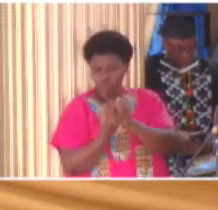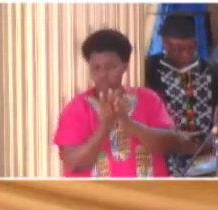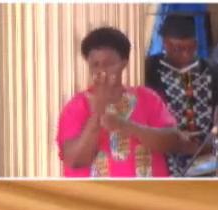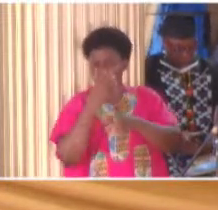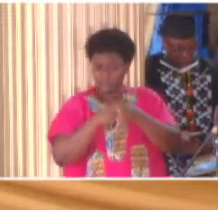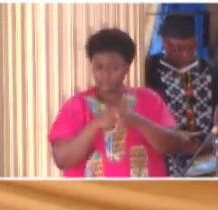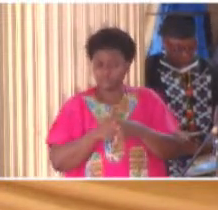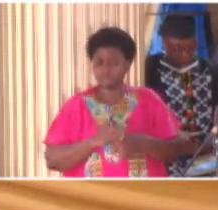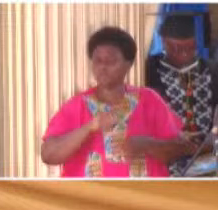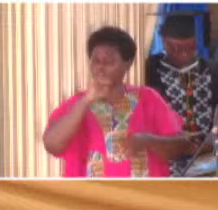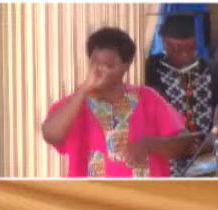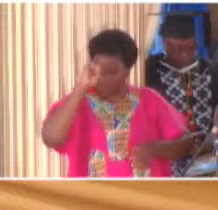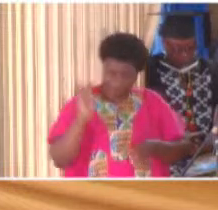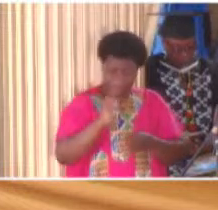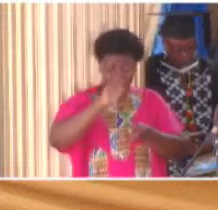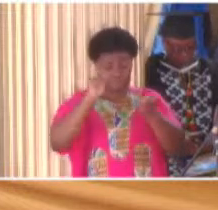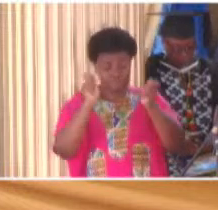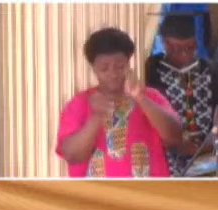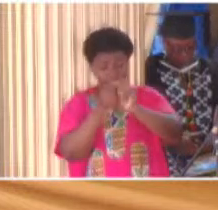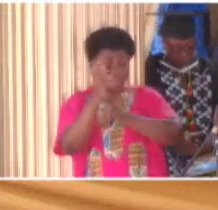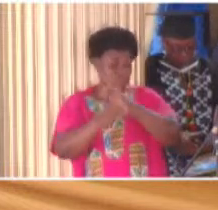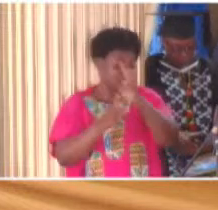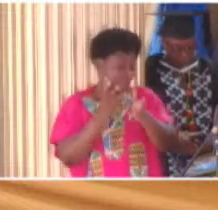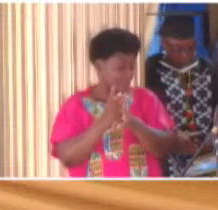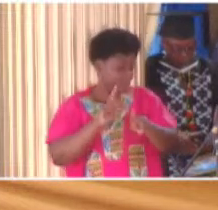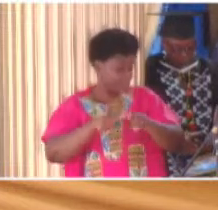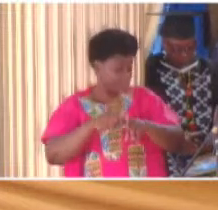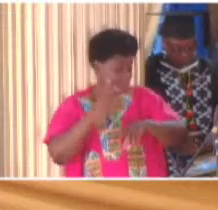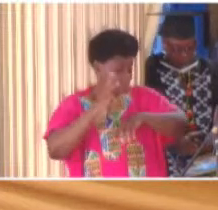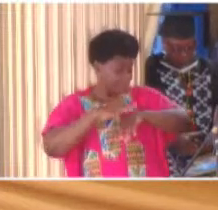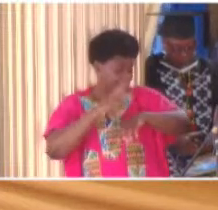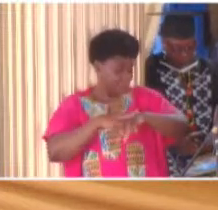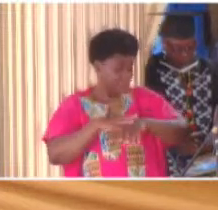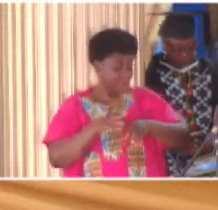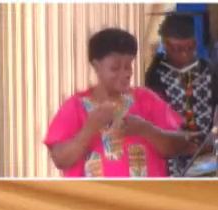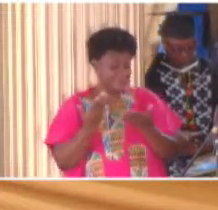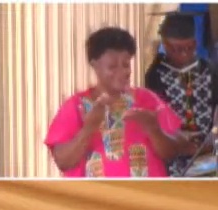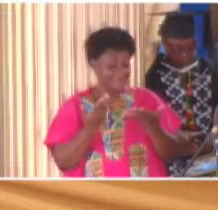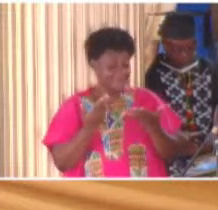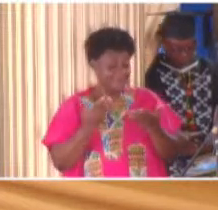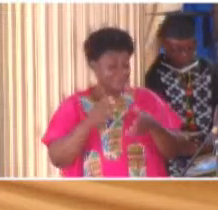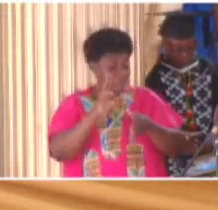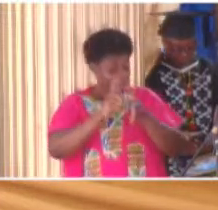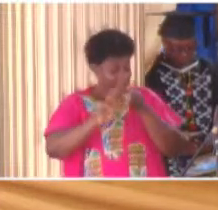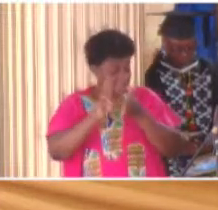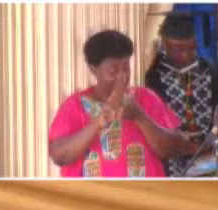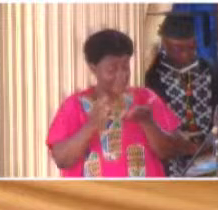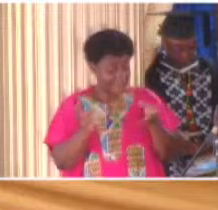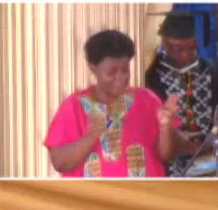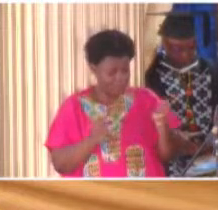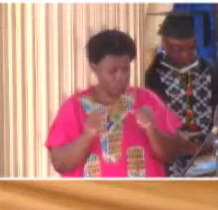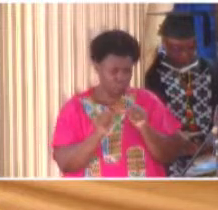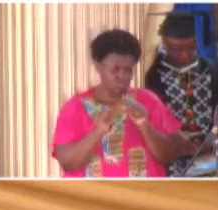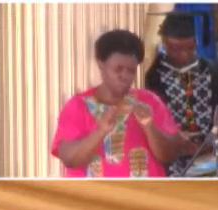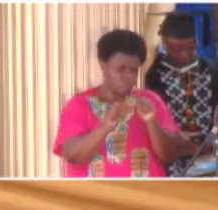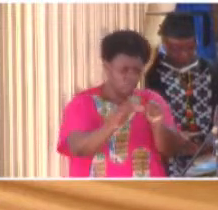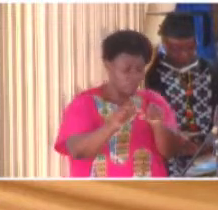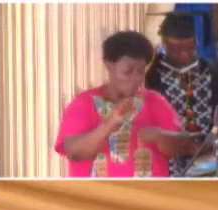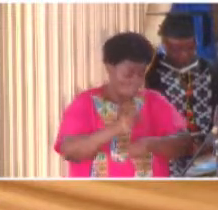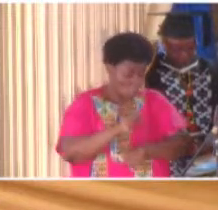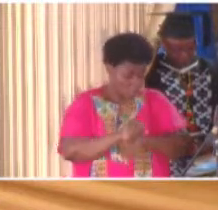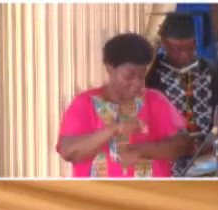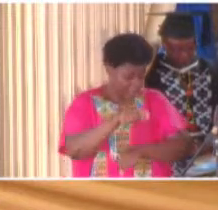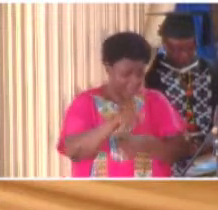an ever-changing world. And I charge our university management to continue to work on this